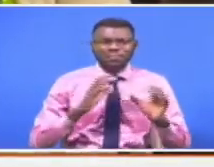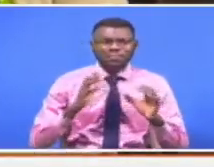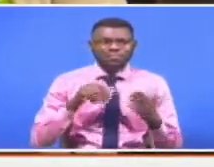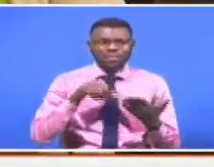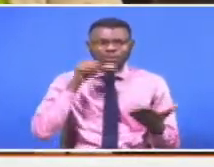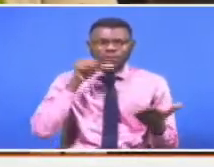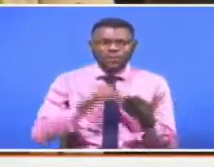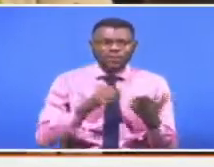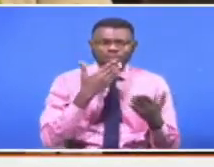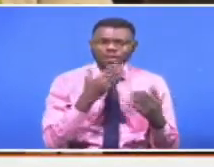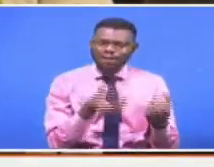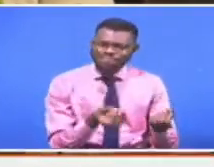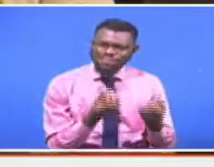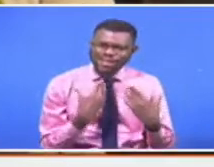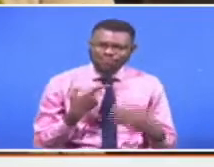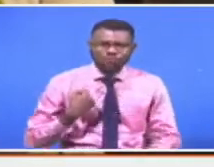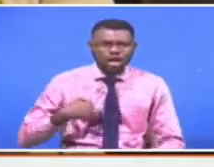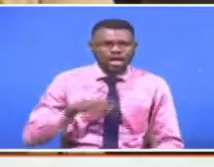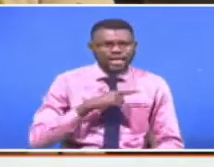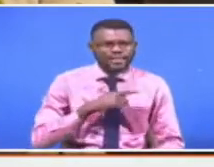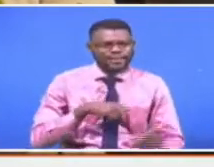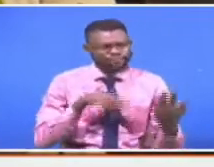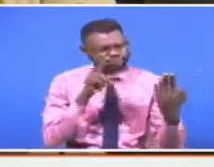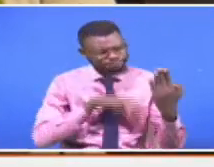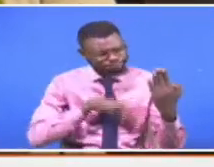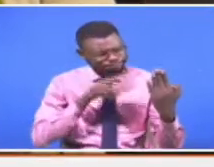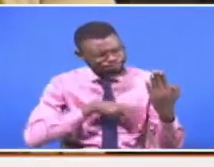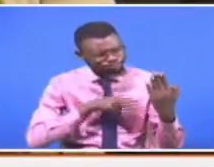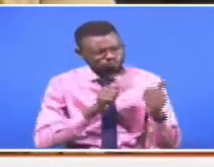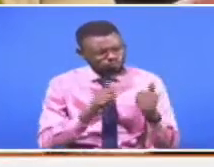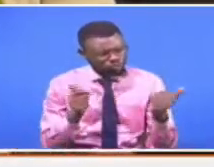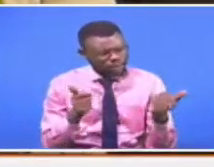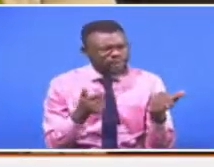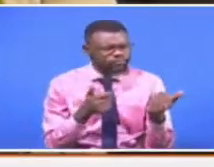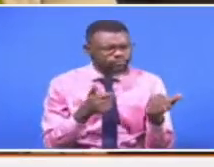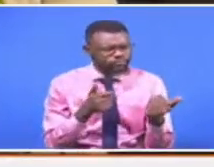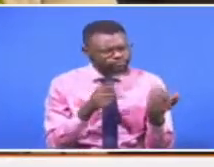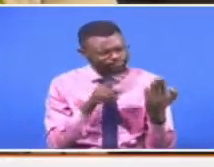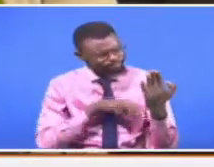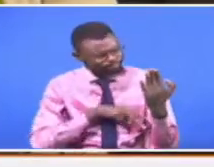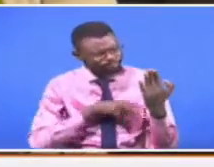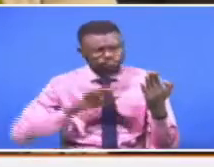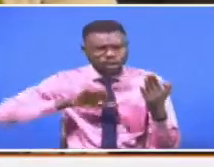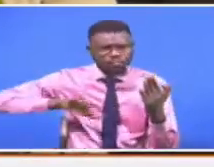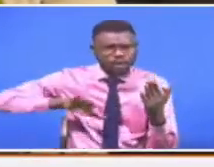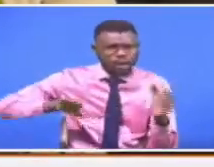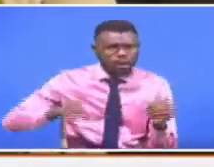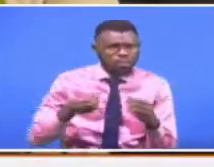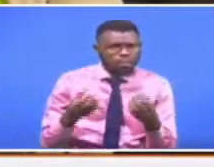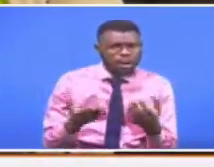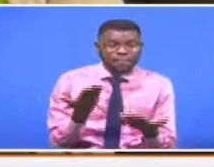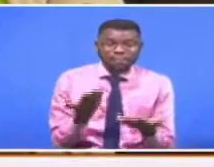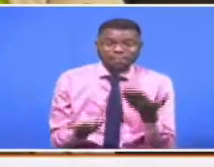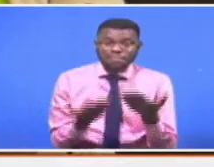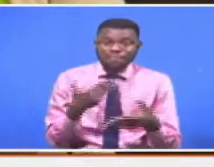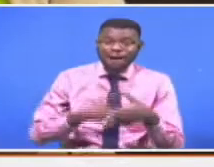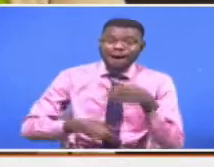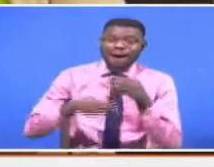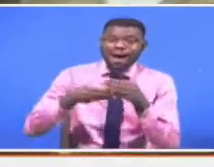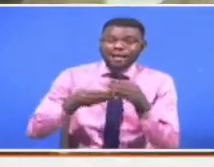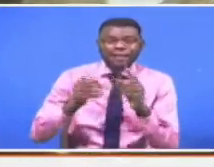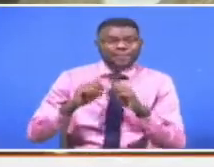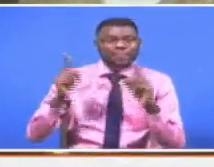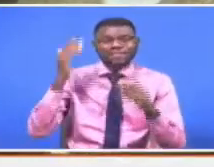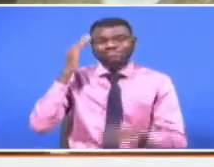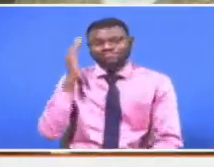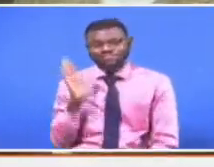ya kwanza mtupe, tupitie ndani kila mtu aone alibaki na wapi, maybe mliniongezea wangu na sijui kulingana na